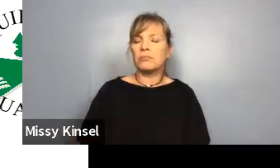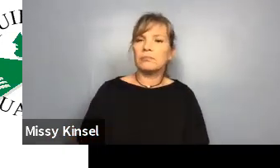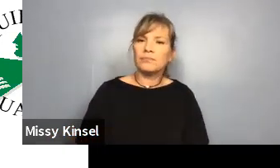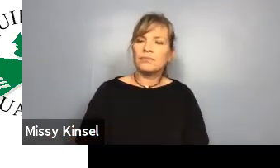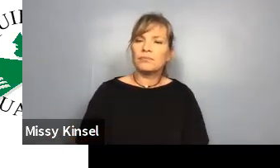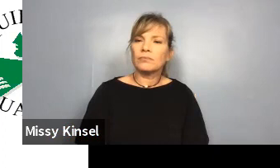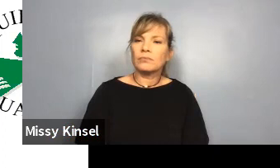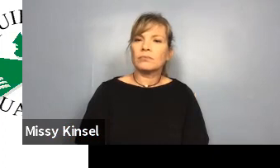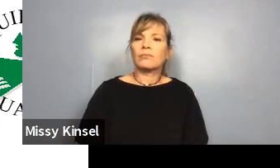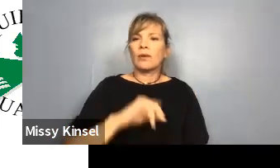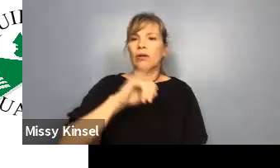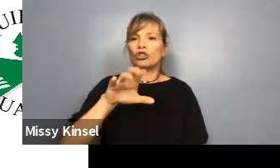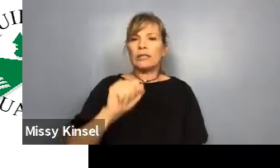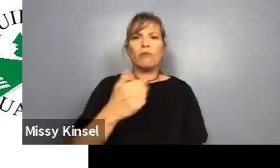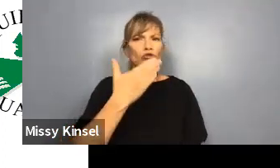Great, yeah, that's a good question.